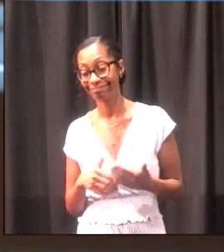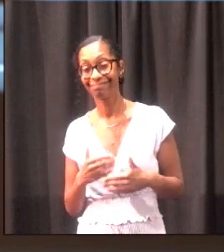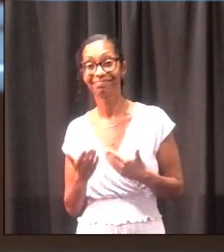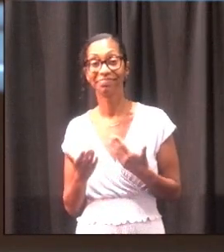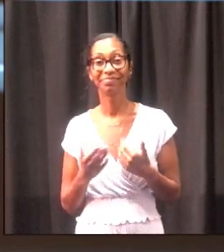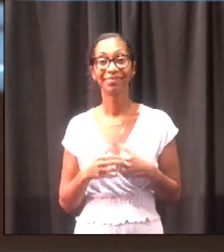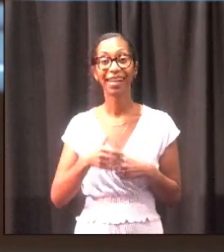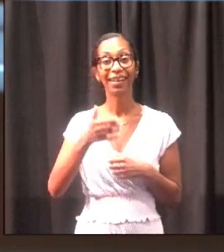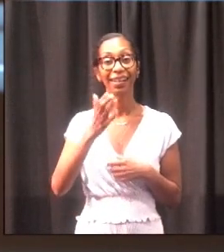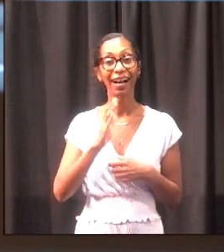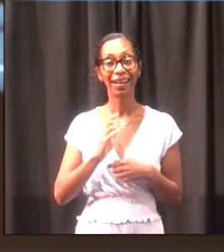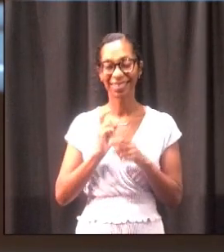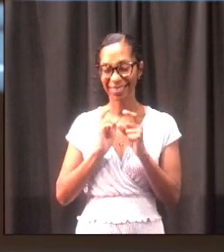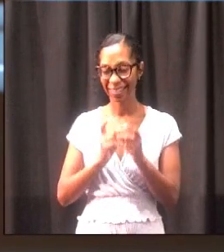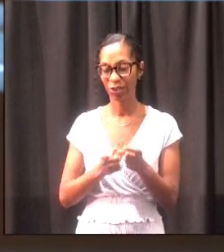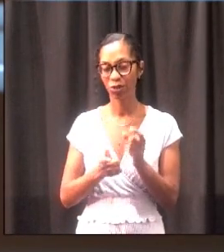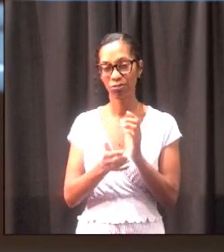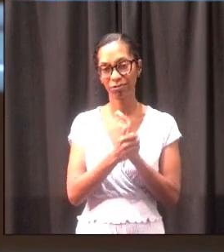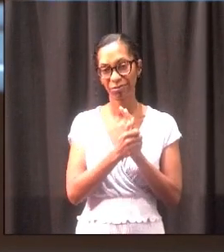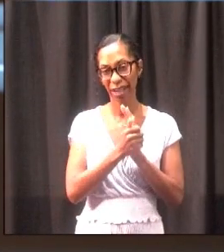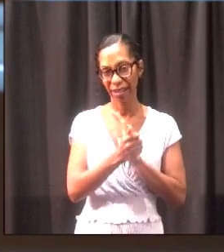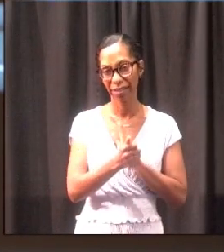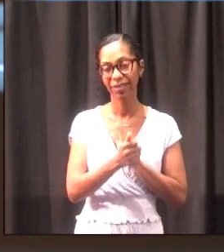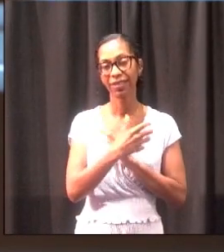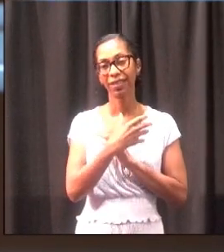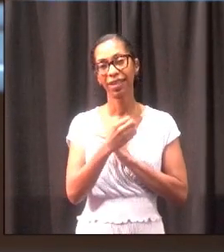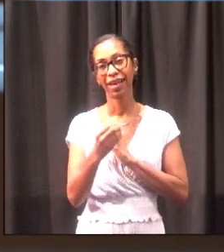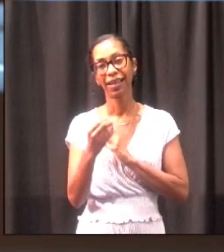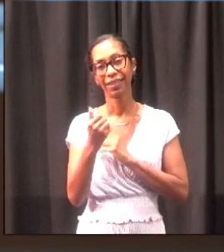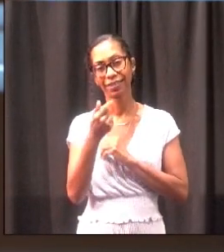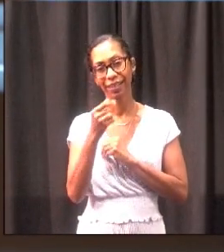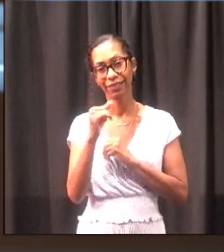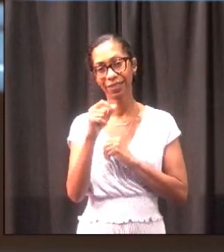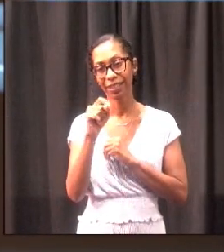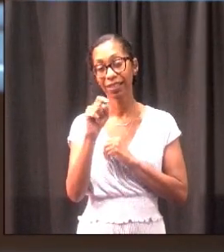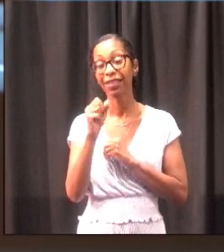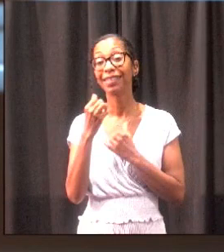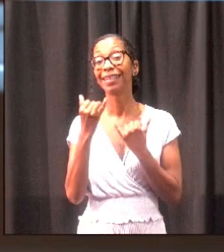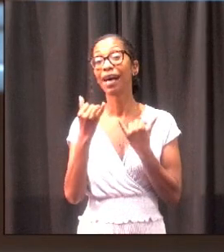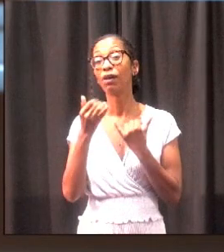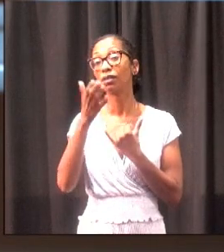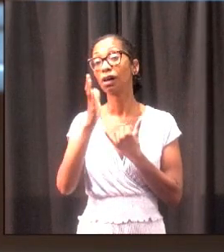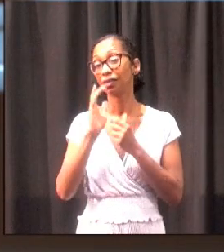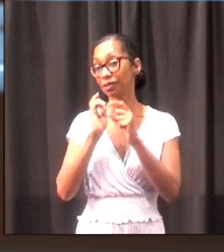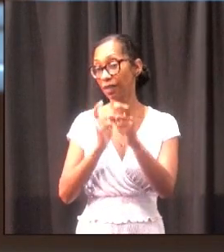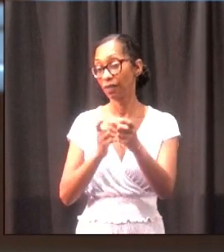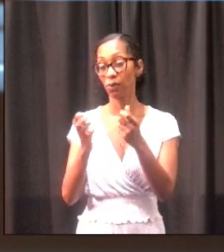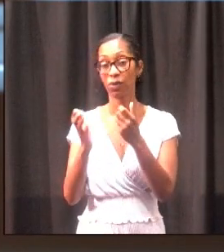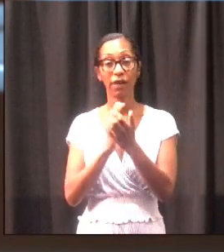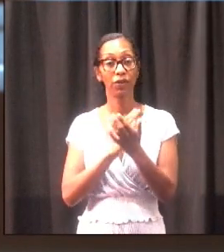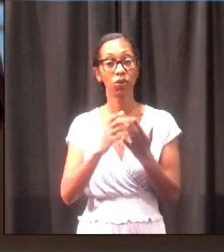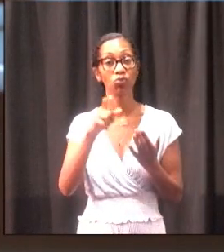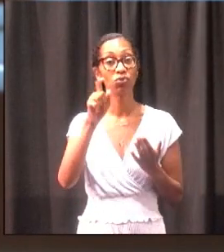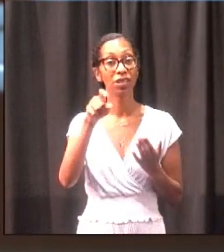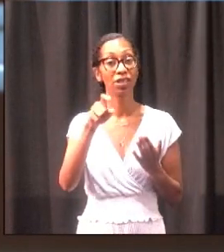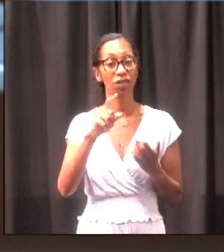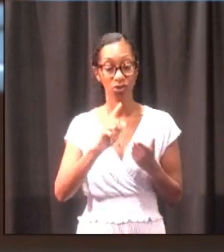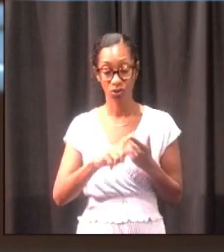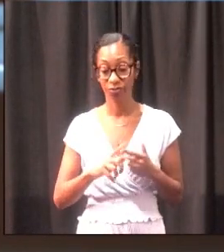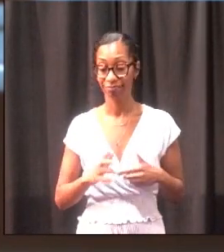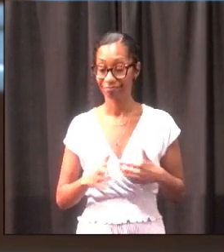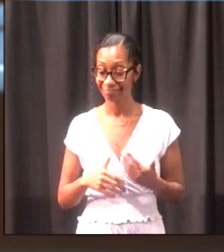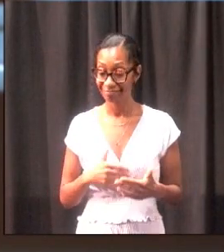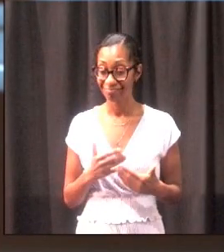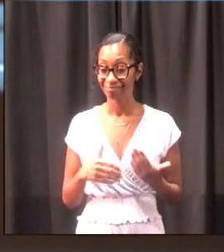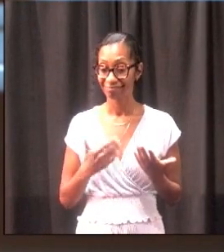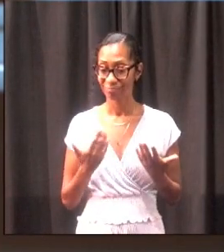that God has given to you as a believer, God has given you everything you need to walk in